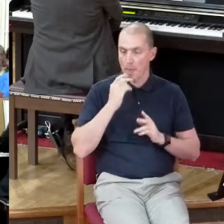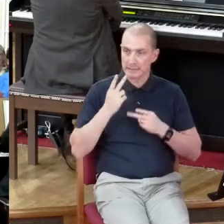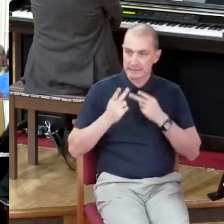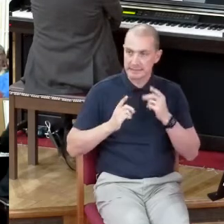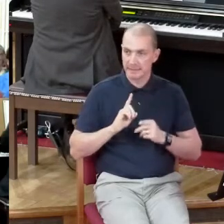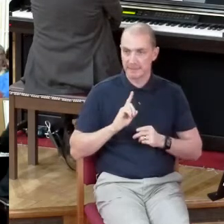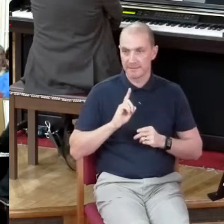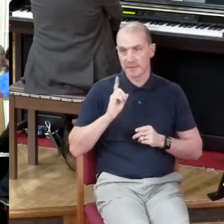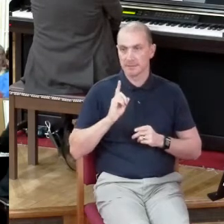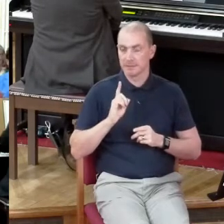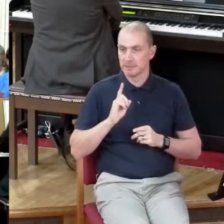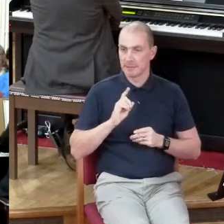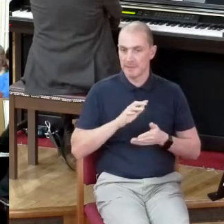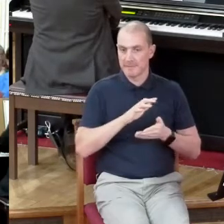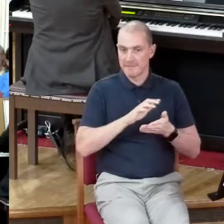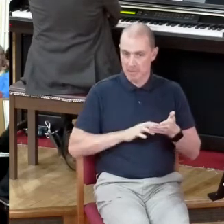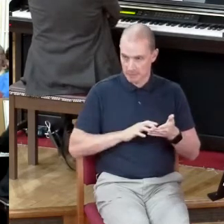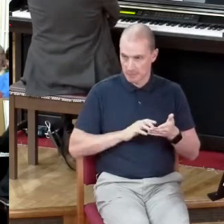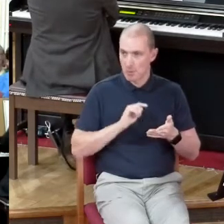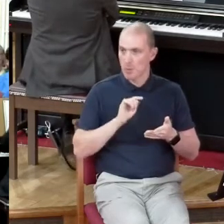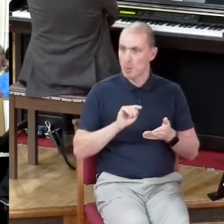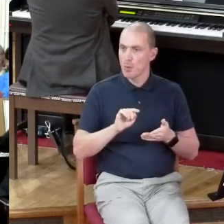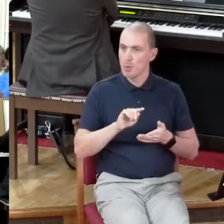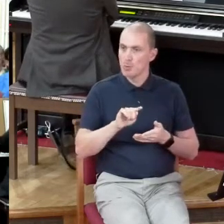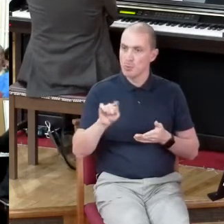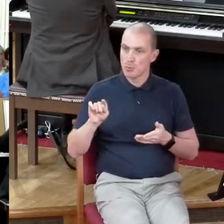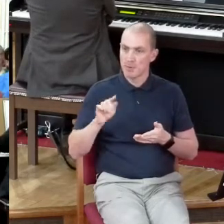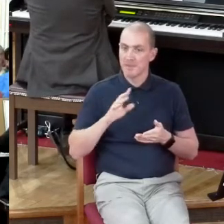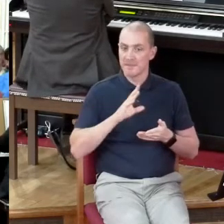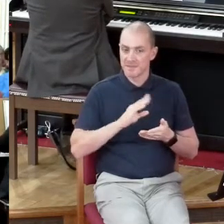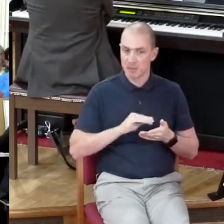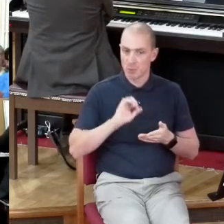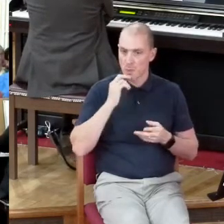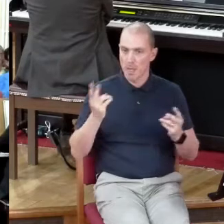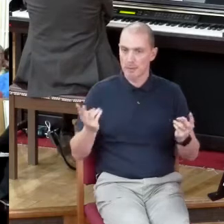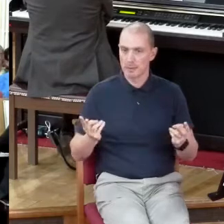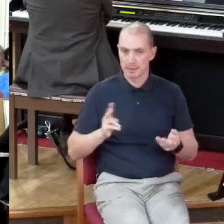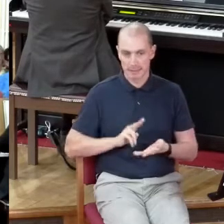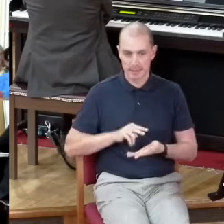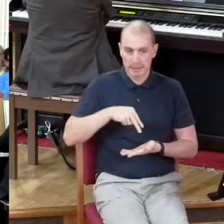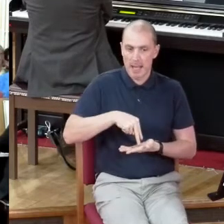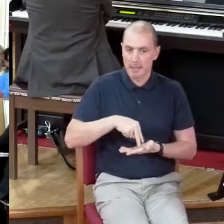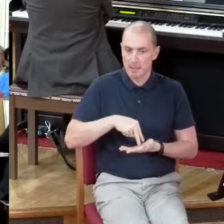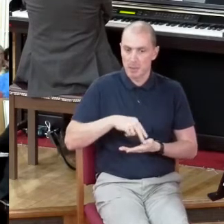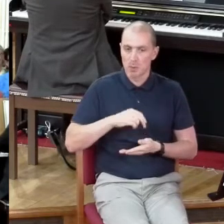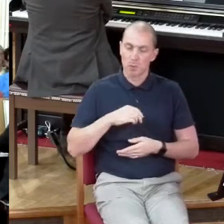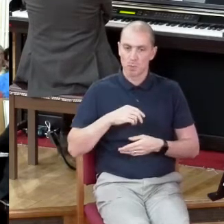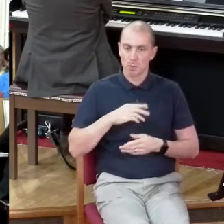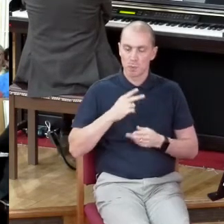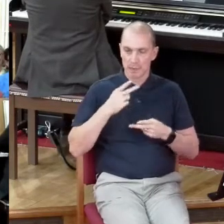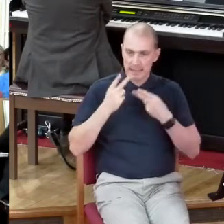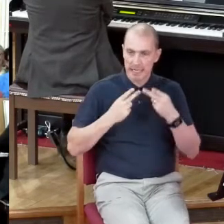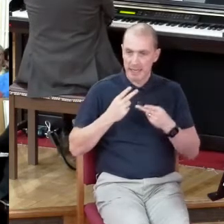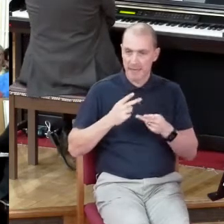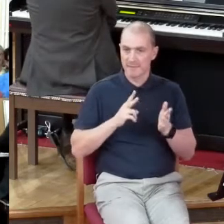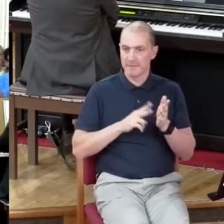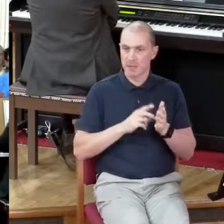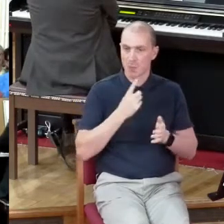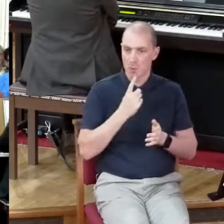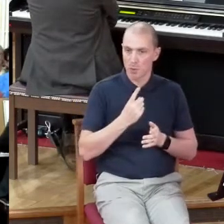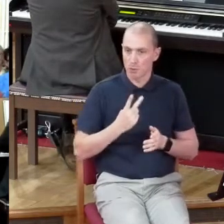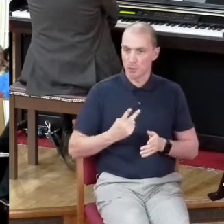they finish singing the first verse, we'll stand up and we'll sing it all together from verse 1, 2, and 3. Okay, so the choir are going to